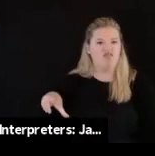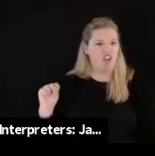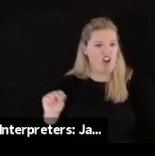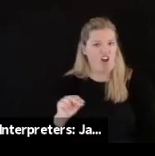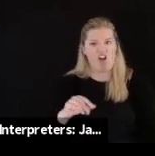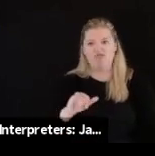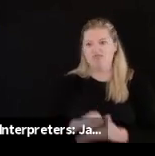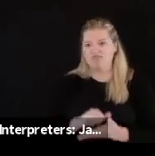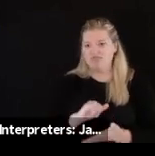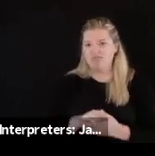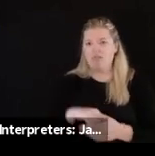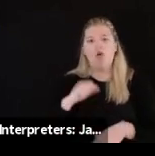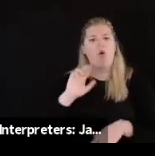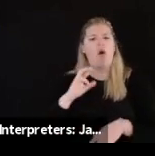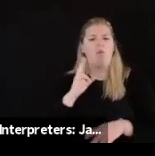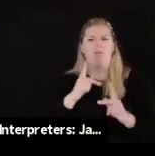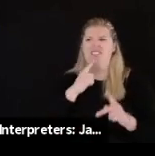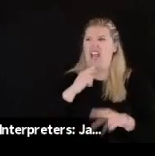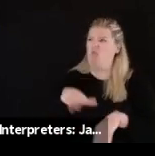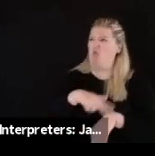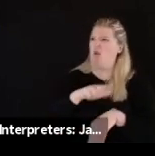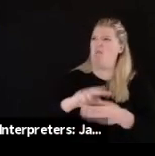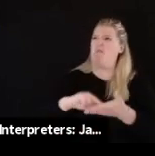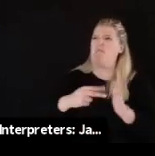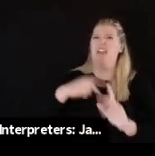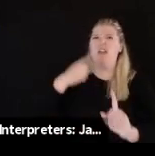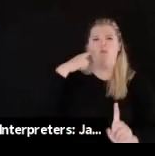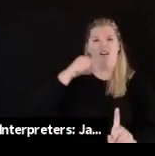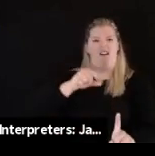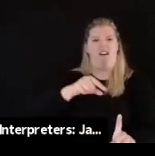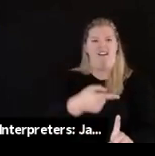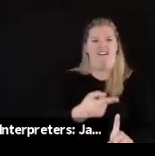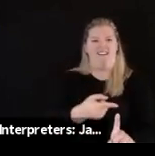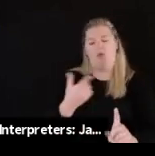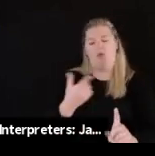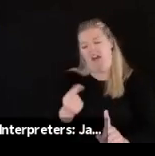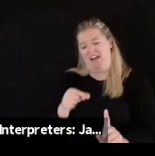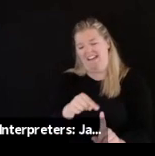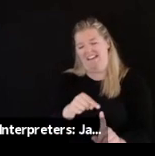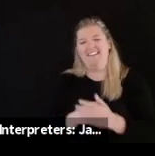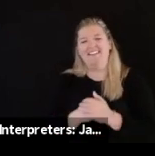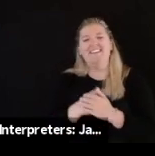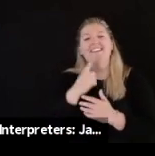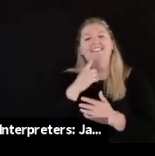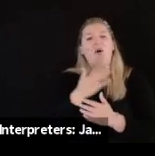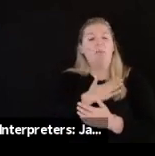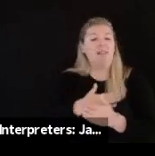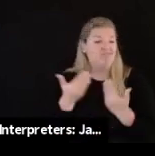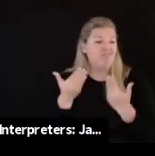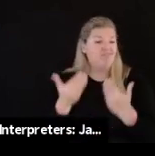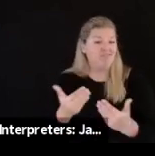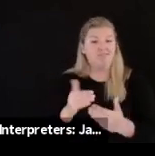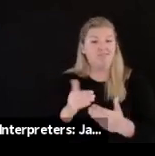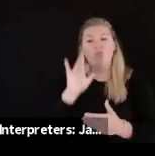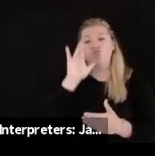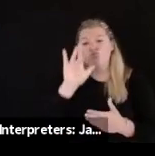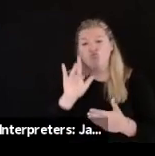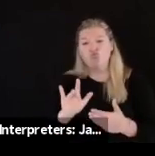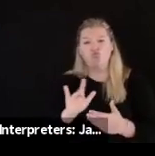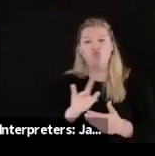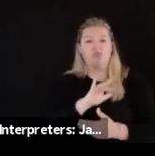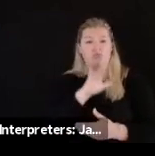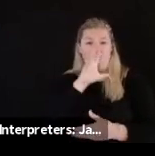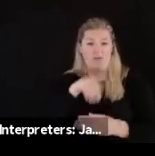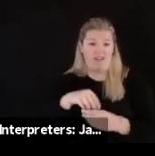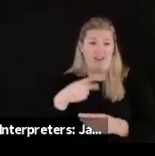what is normal? I can't recall that feeling. So please feel free to participate. We've